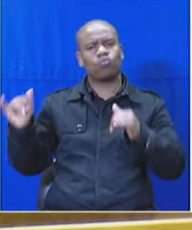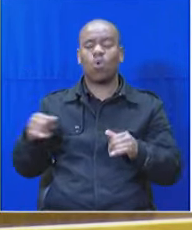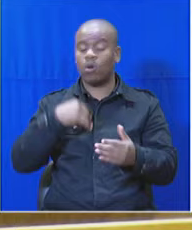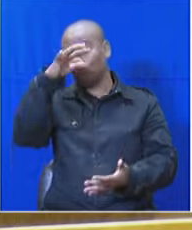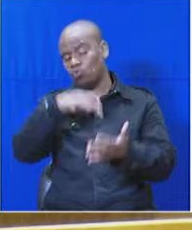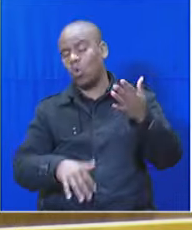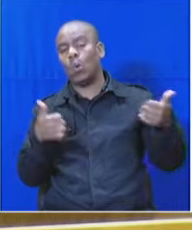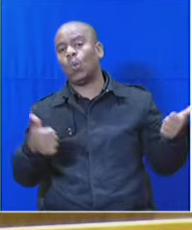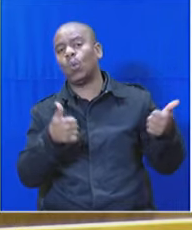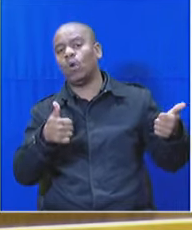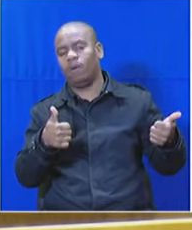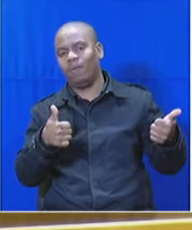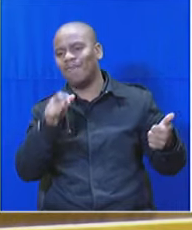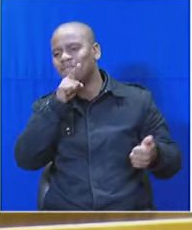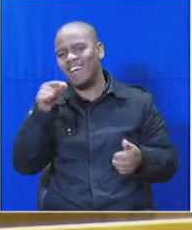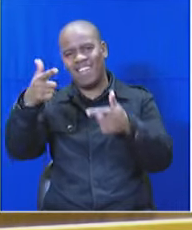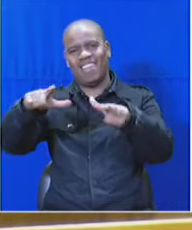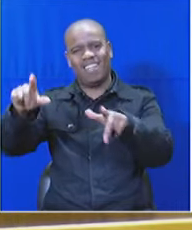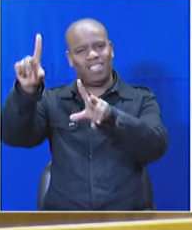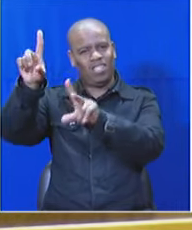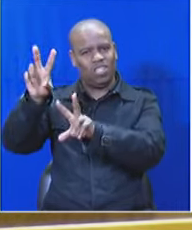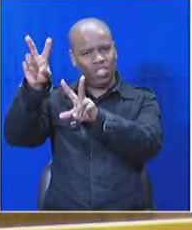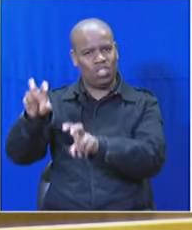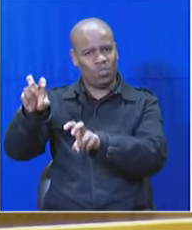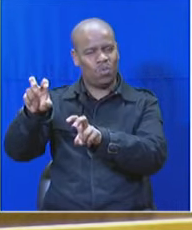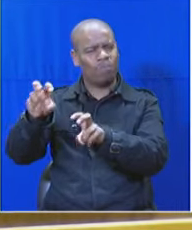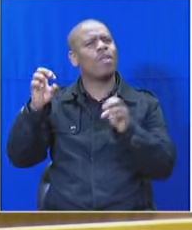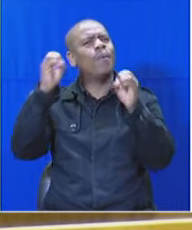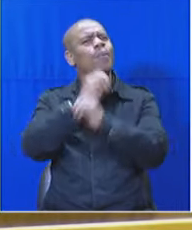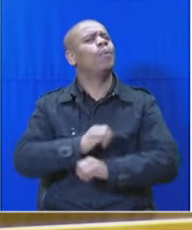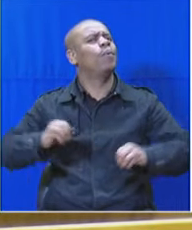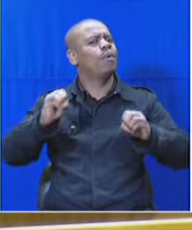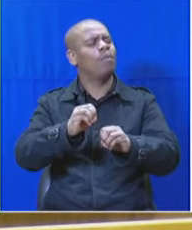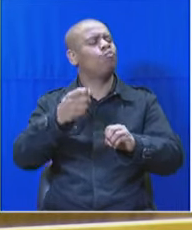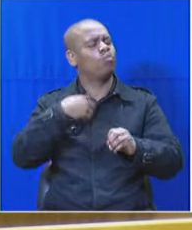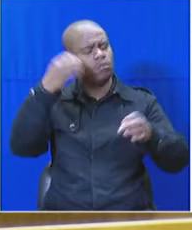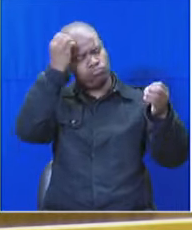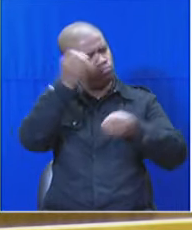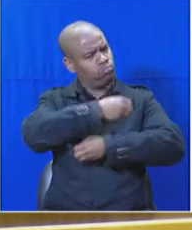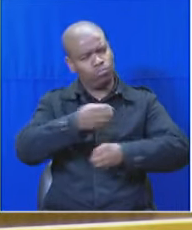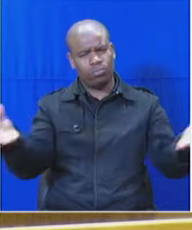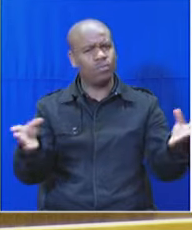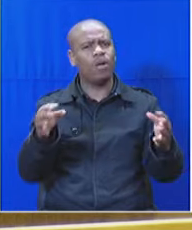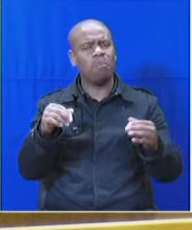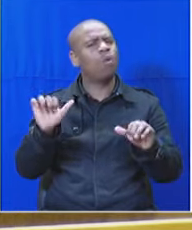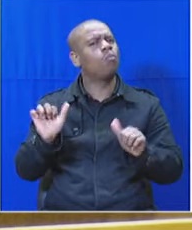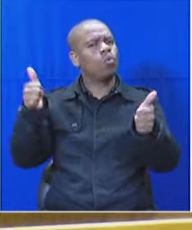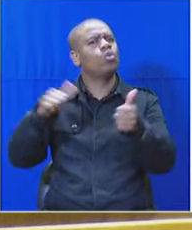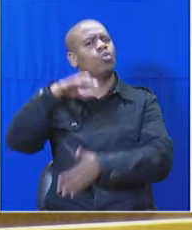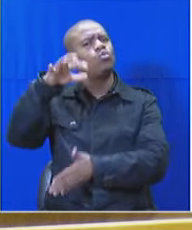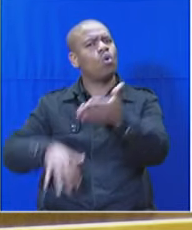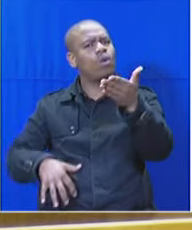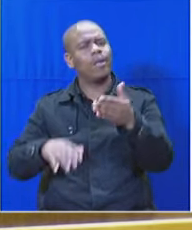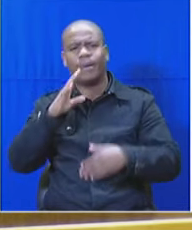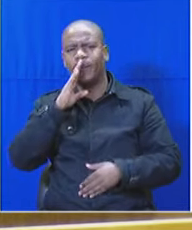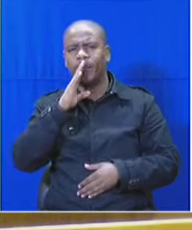when it comes to the land question, there is nothing to tell, there's nothing that we can claim as a good story. All what we